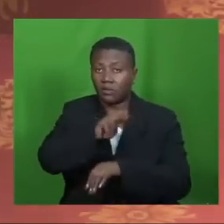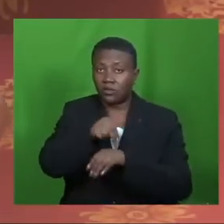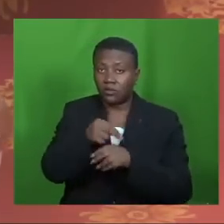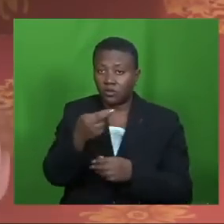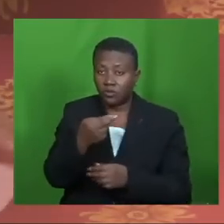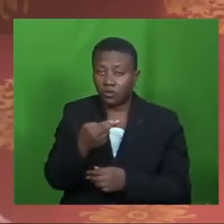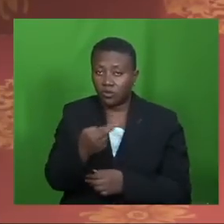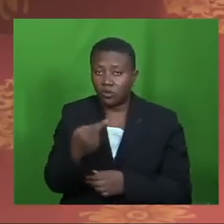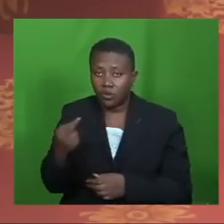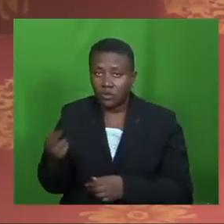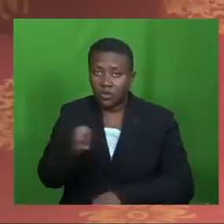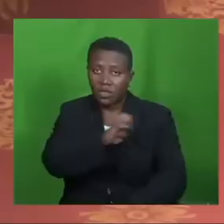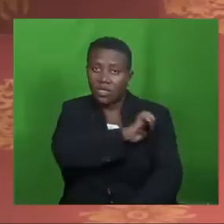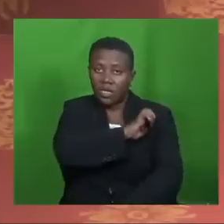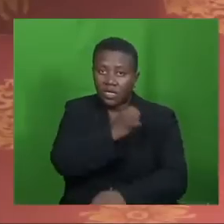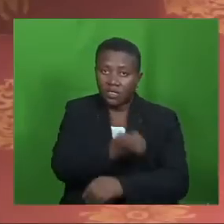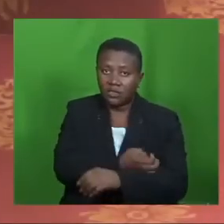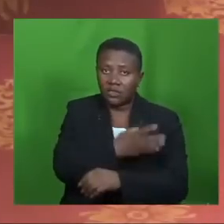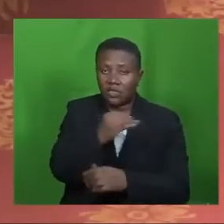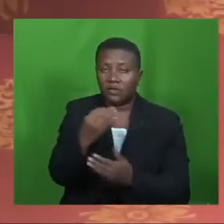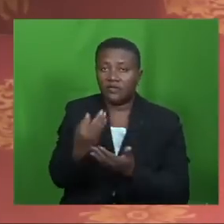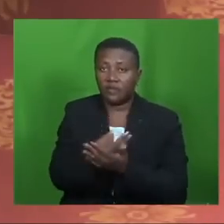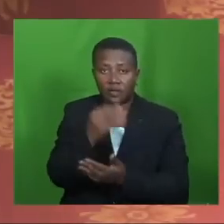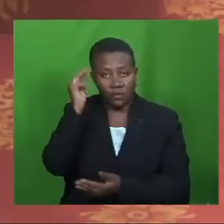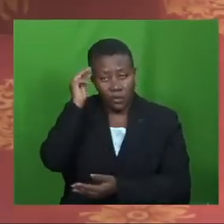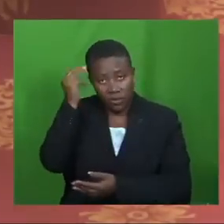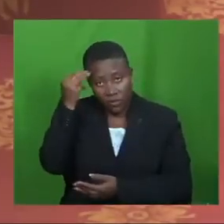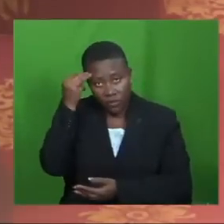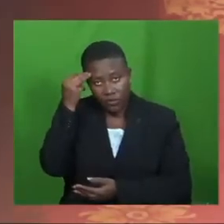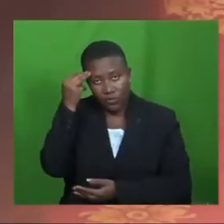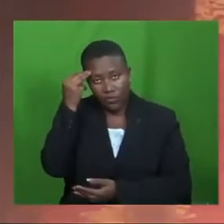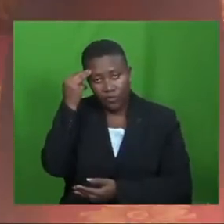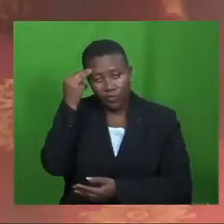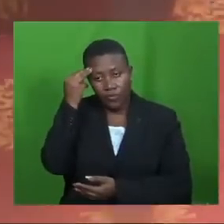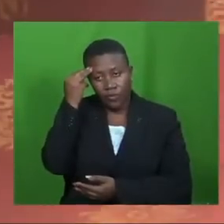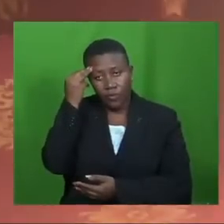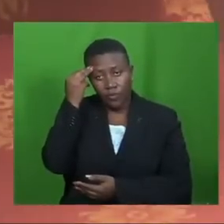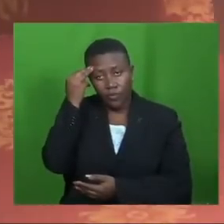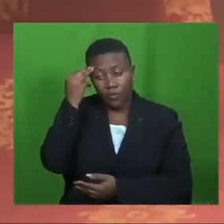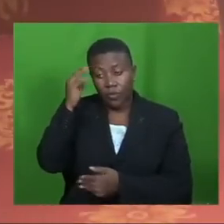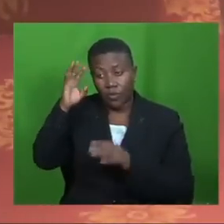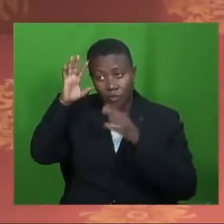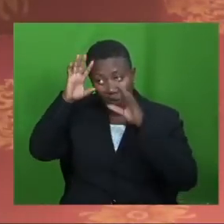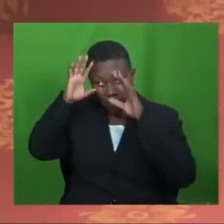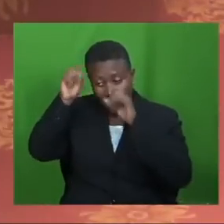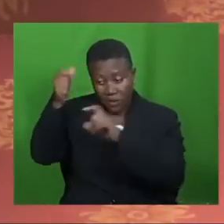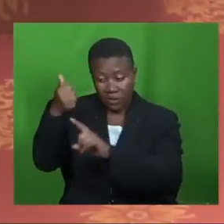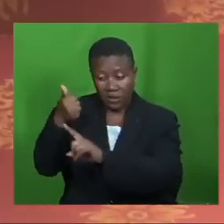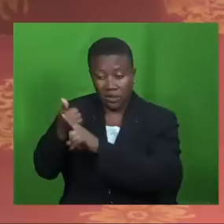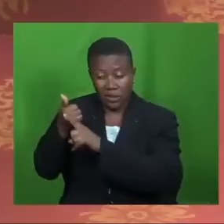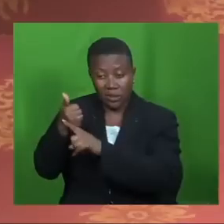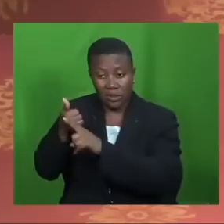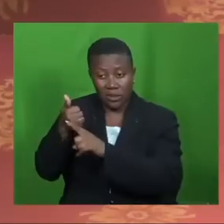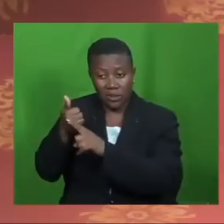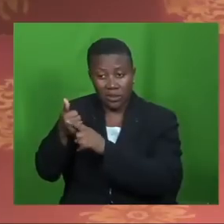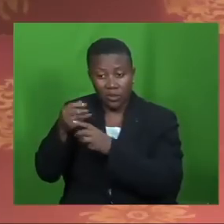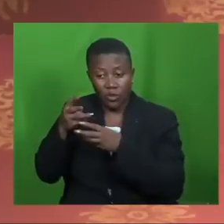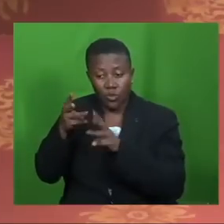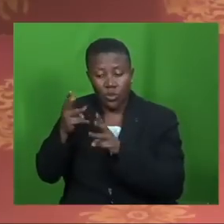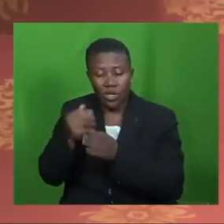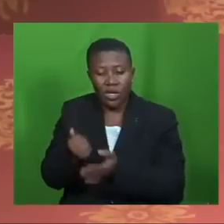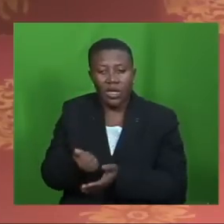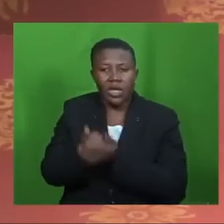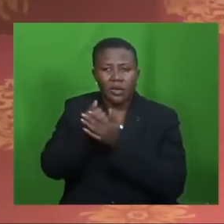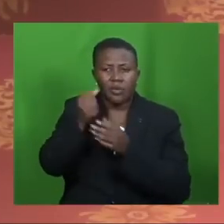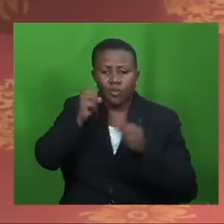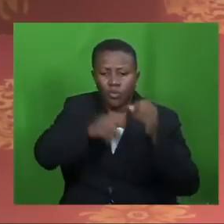of Finance. Mr. Speaker, the President's personal intervention also helped in our fundraising drive.